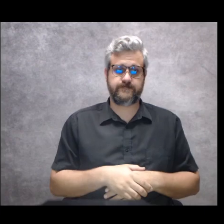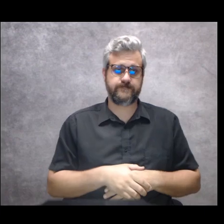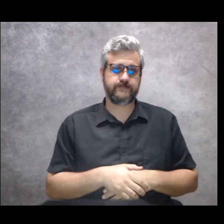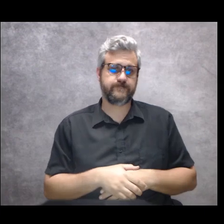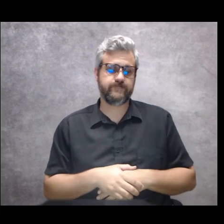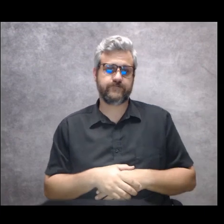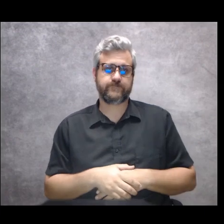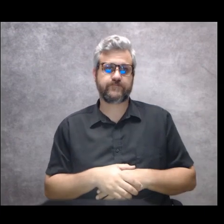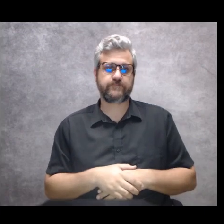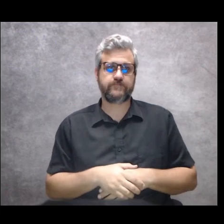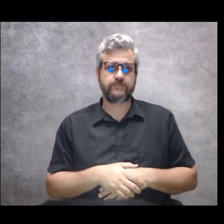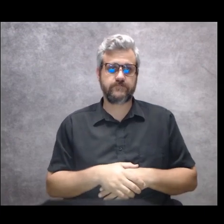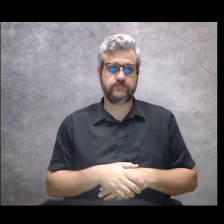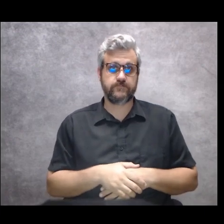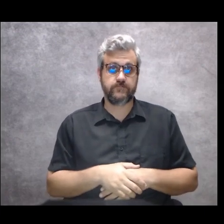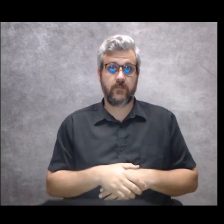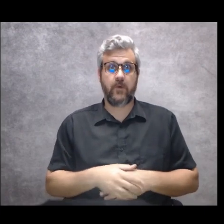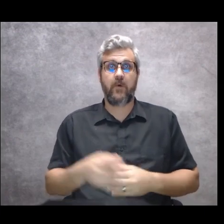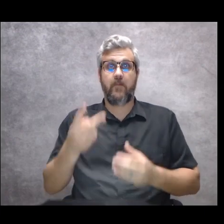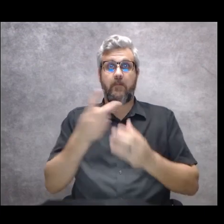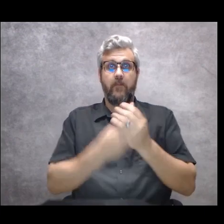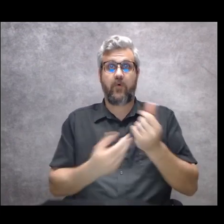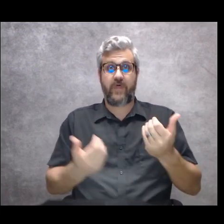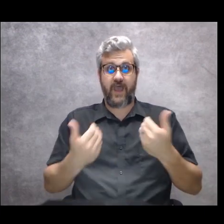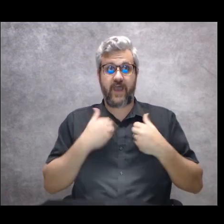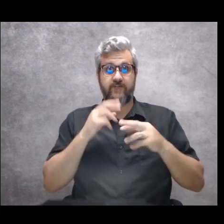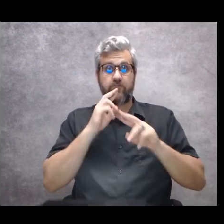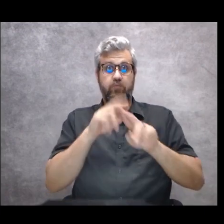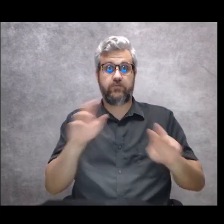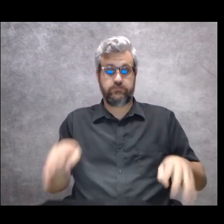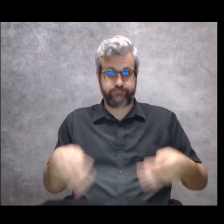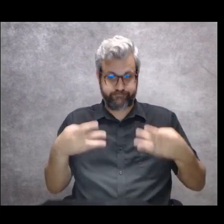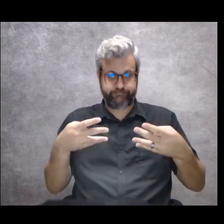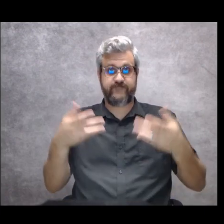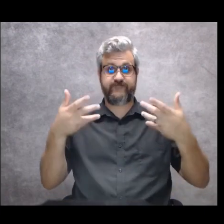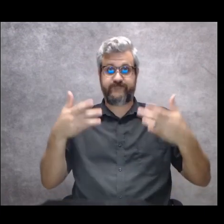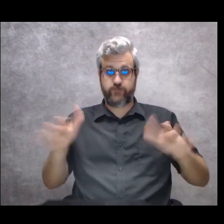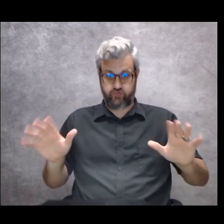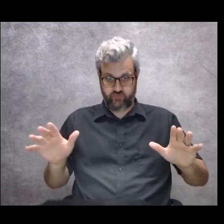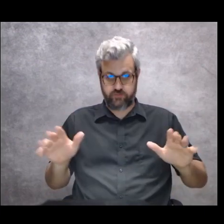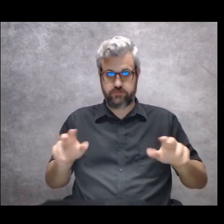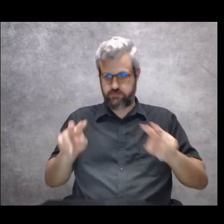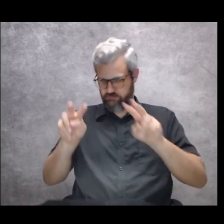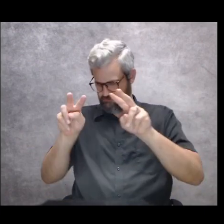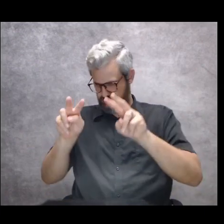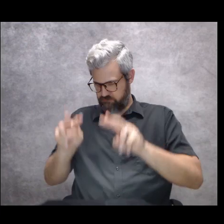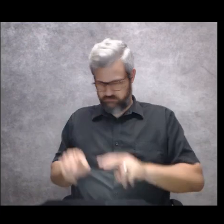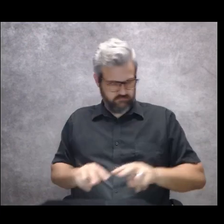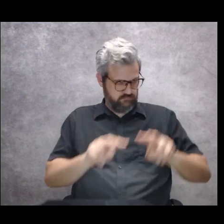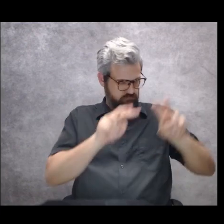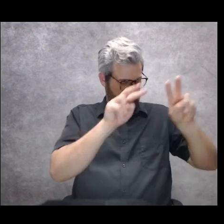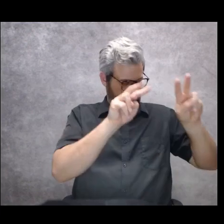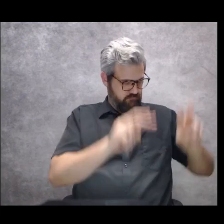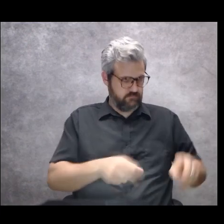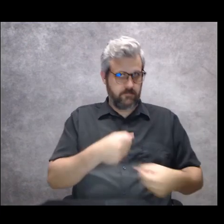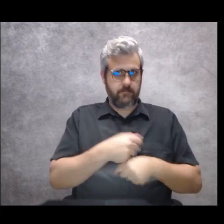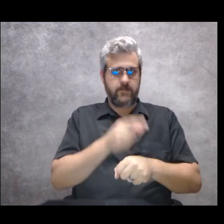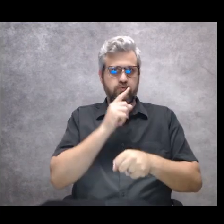Once both datasets are generated, you will examine the datasets to ensure a direct match of student